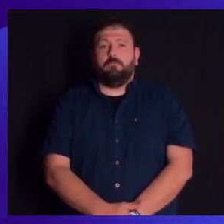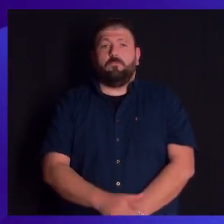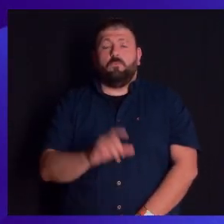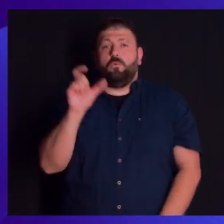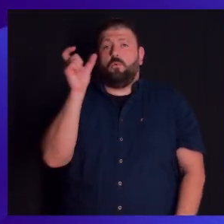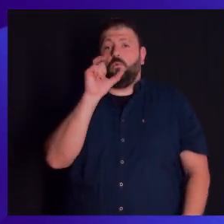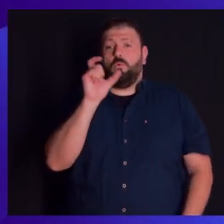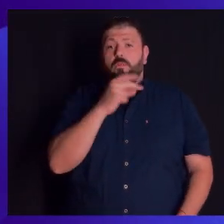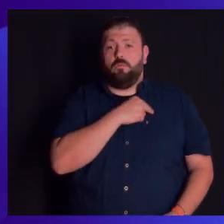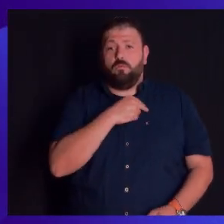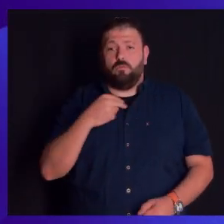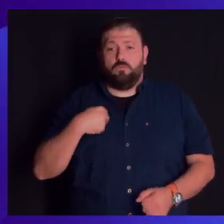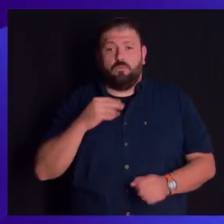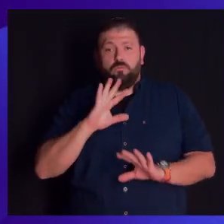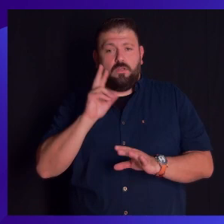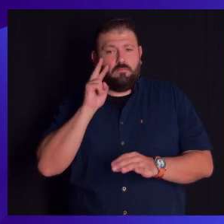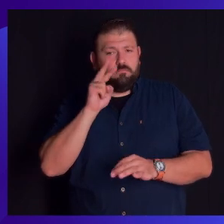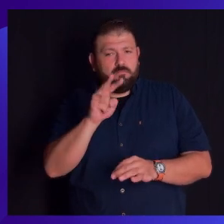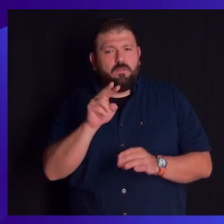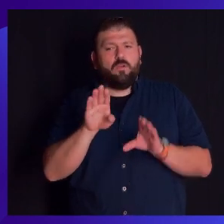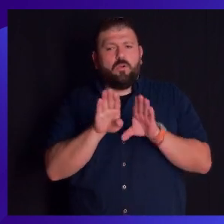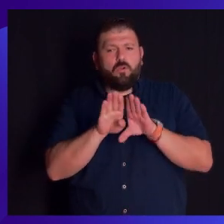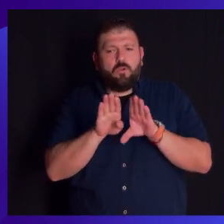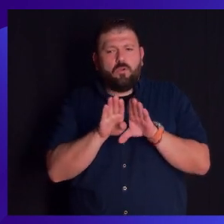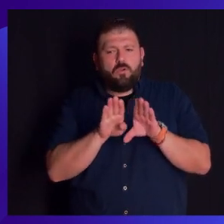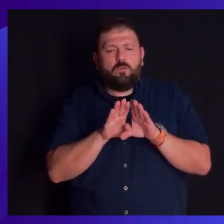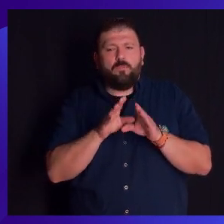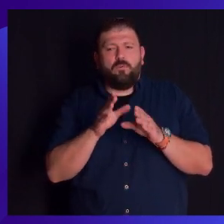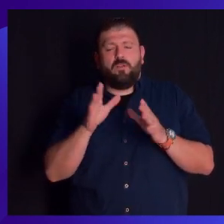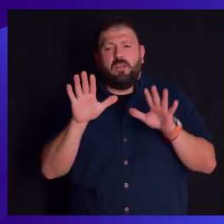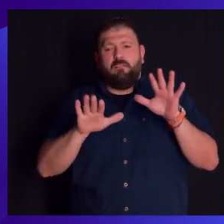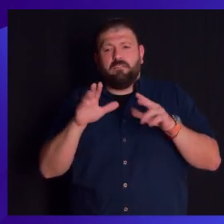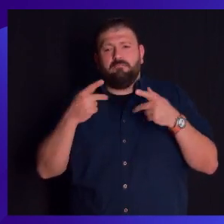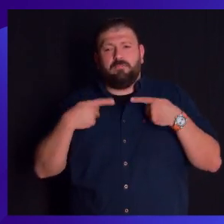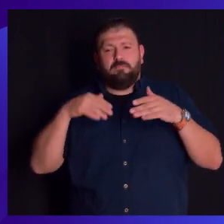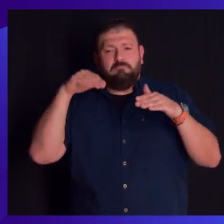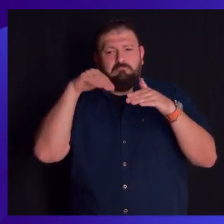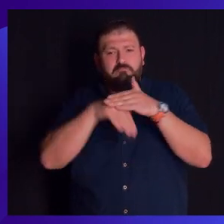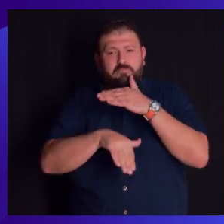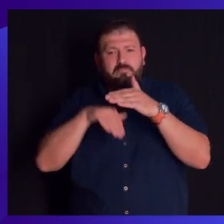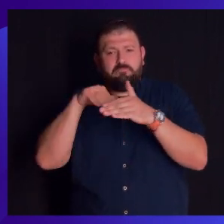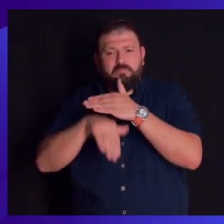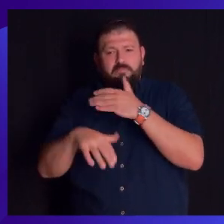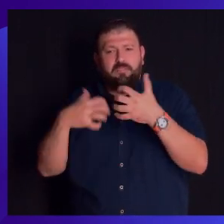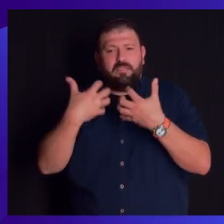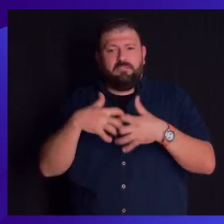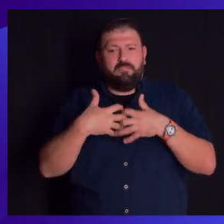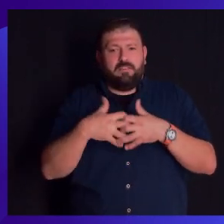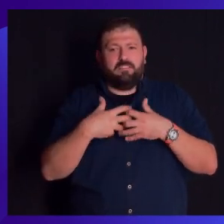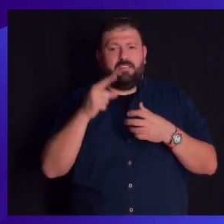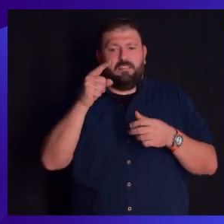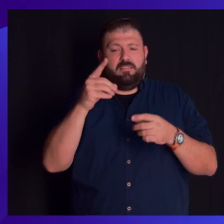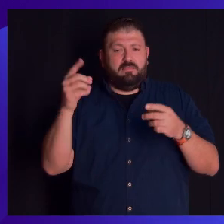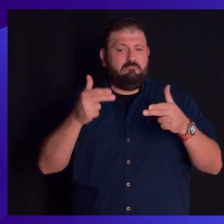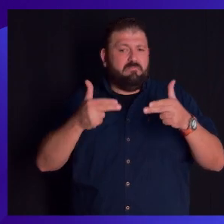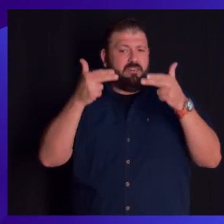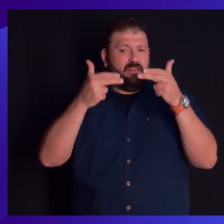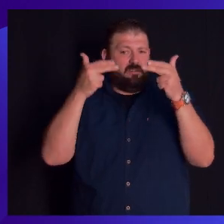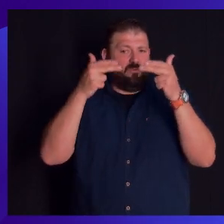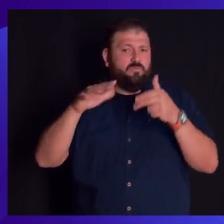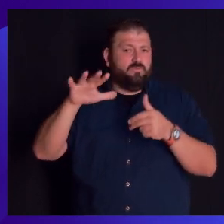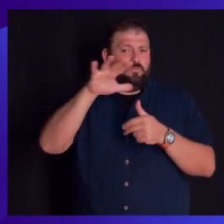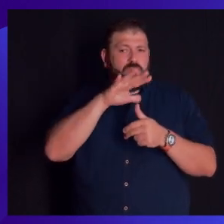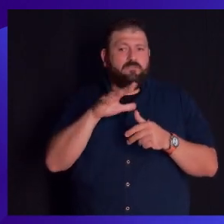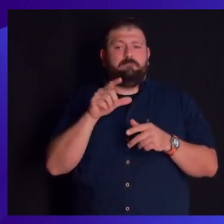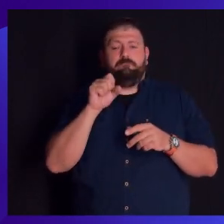cuando hemos observado cómo And llegan a when we quebrar see how empresarios de negocios many tradicionales traditional en